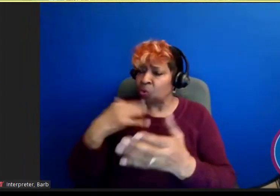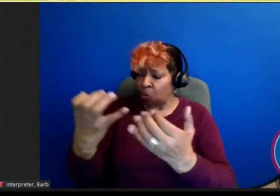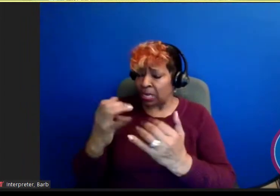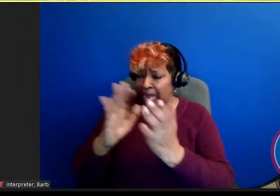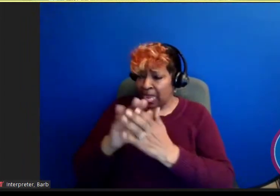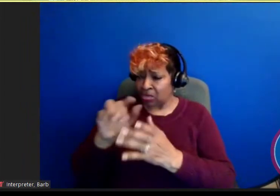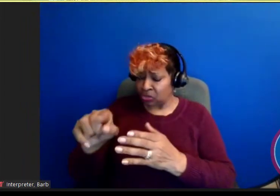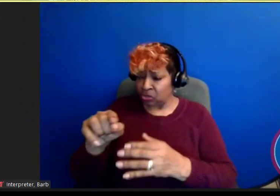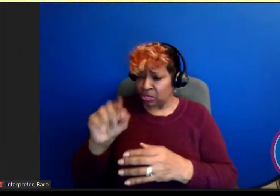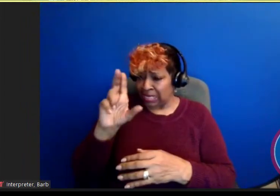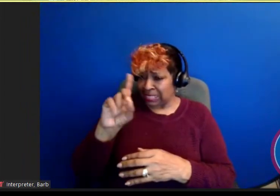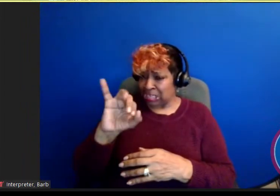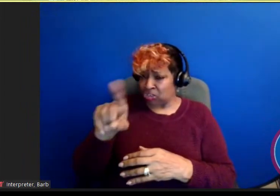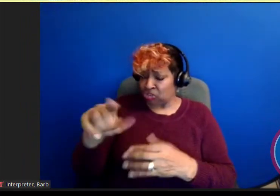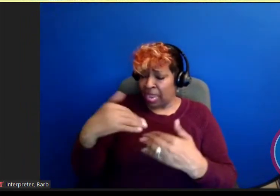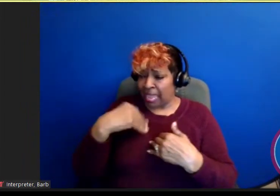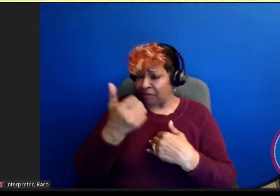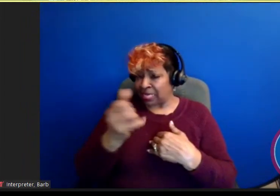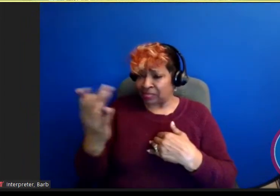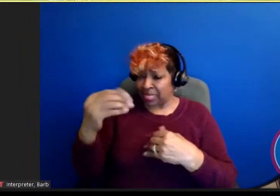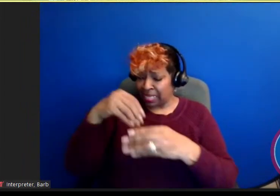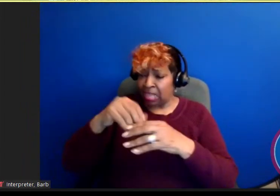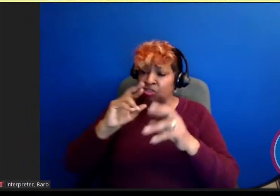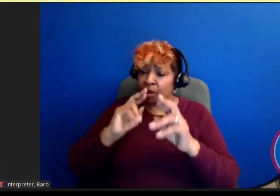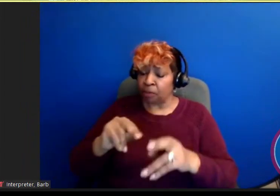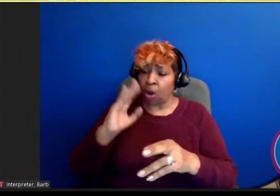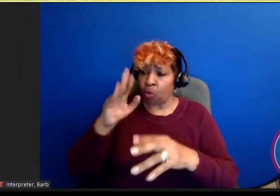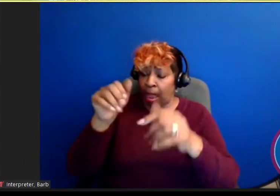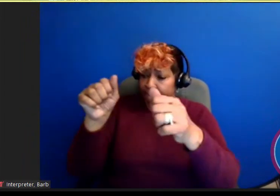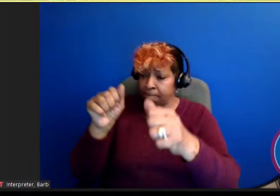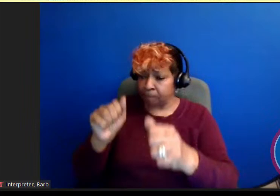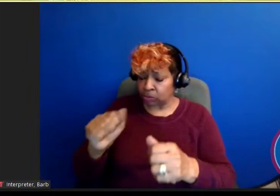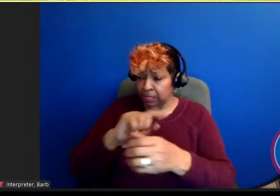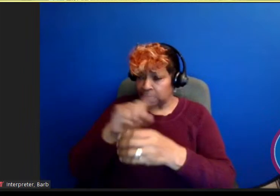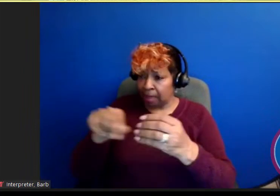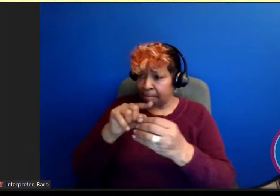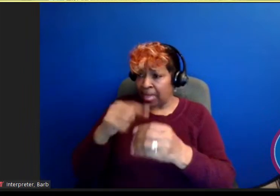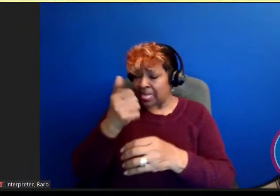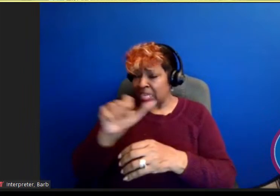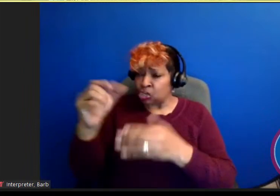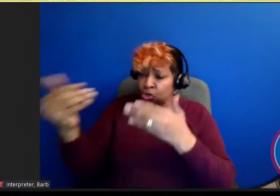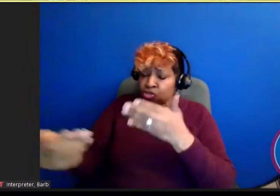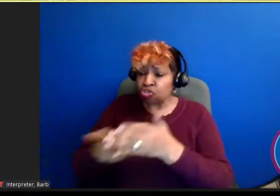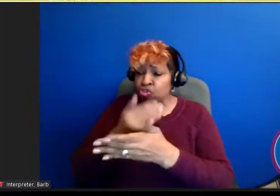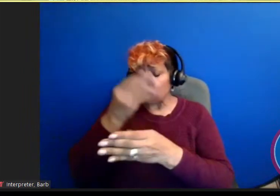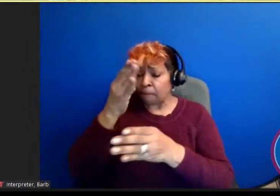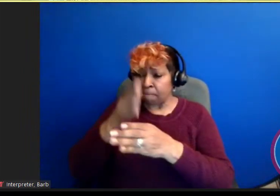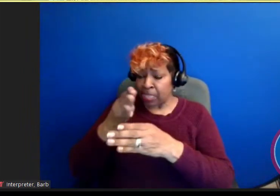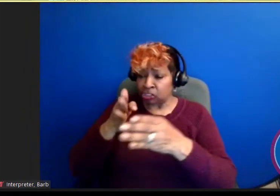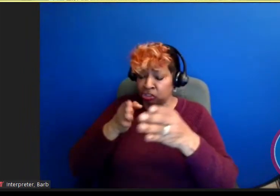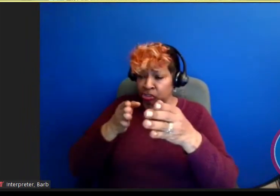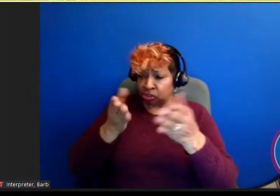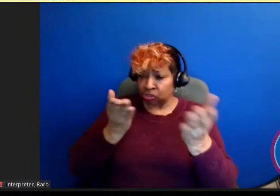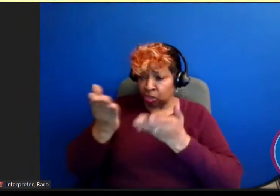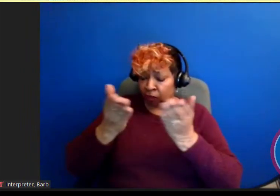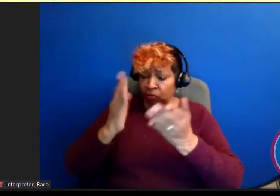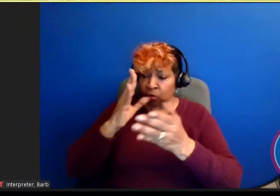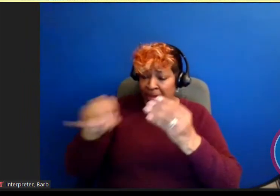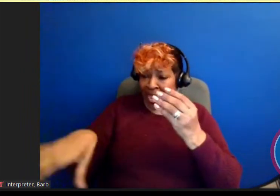did you have anything in the report that will be posted out about any new bus service that will be added specifically for the red